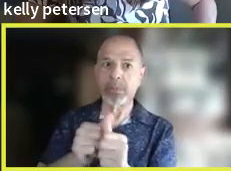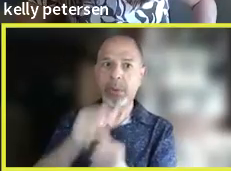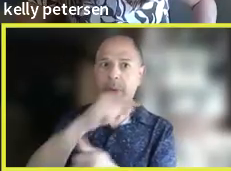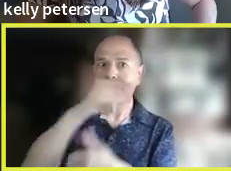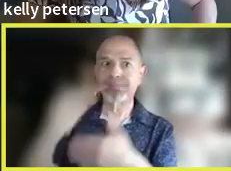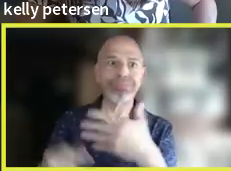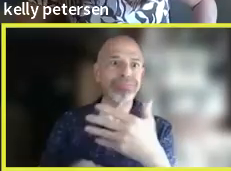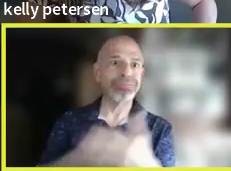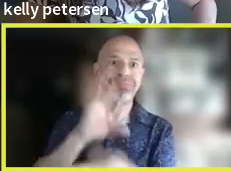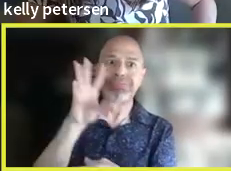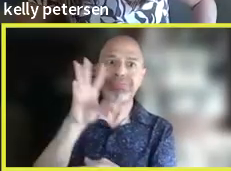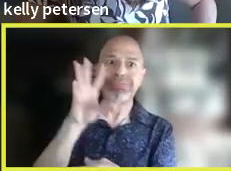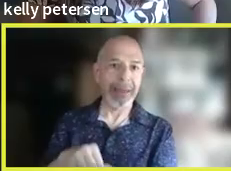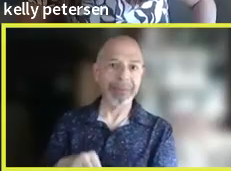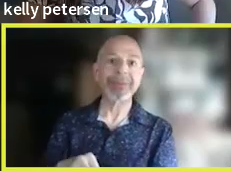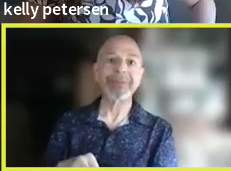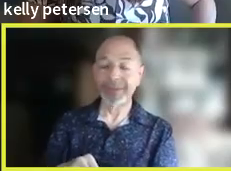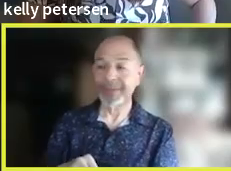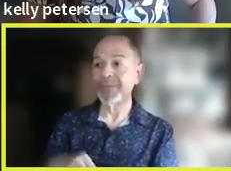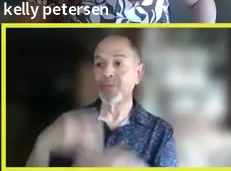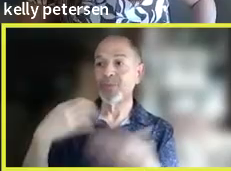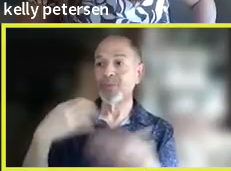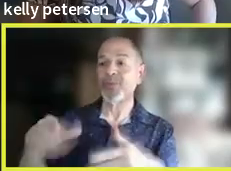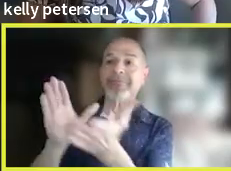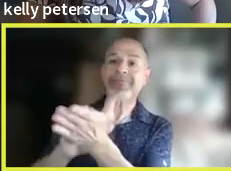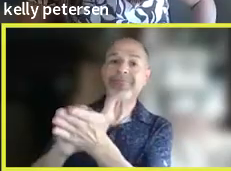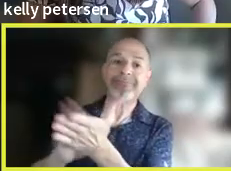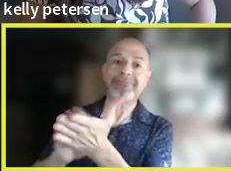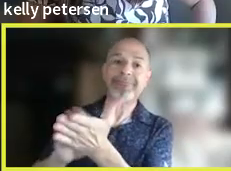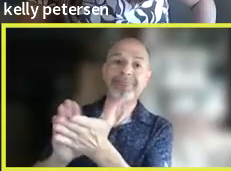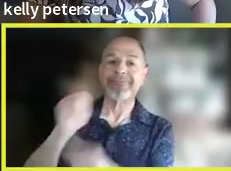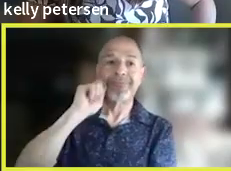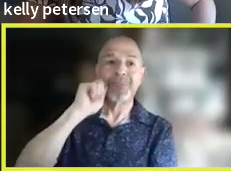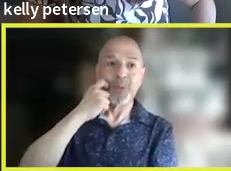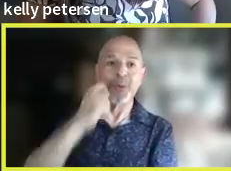with knowing a lot of stuff about sports. So it's really cool.